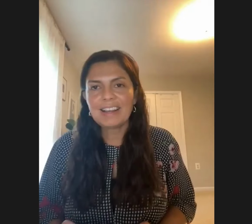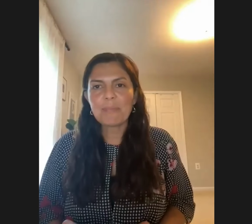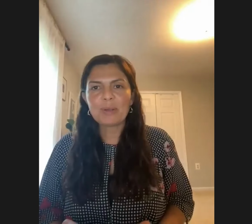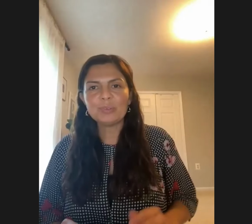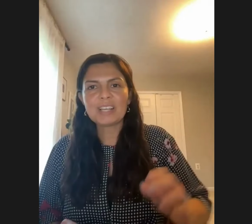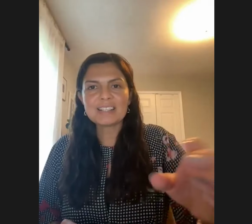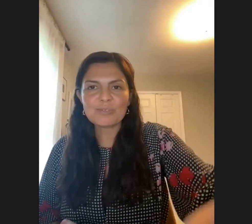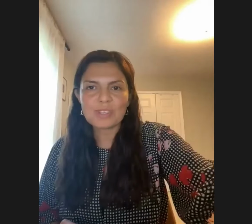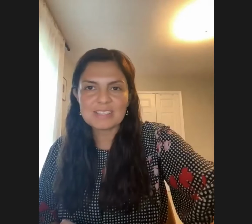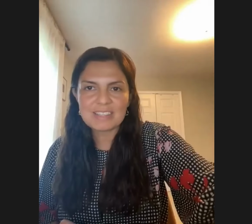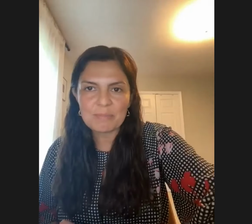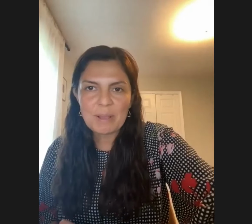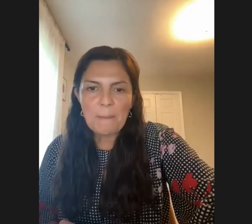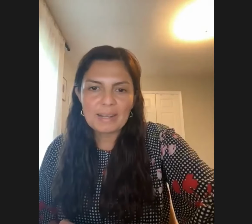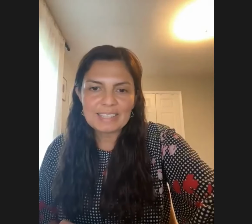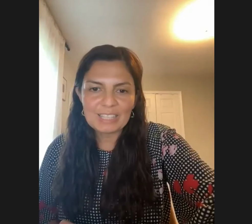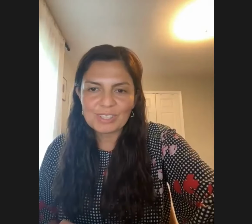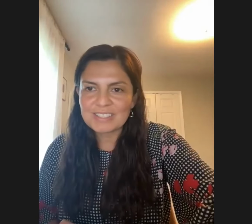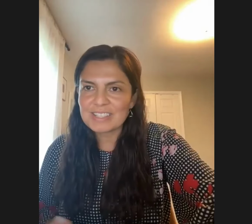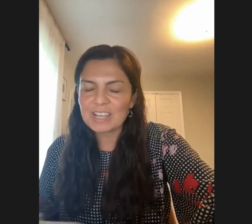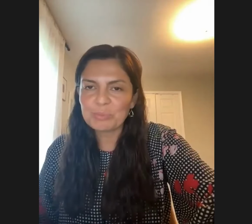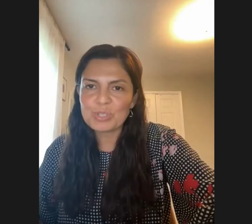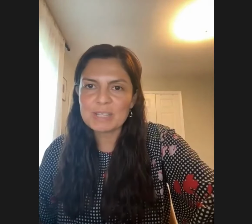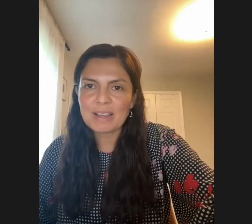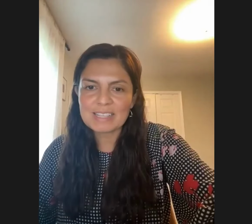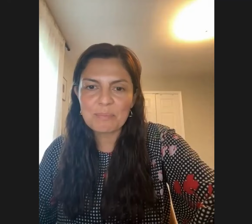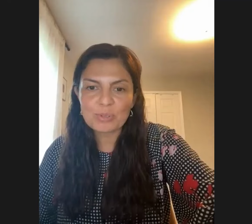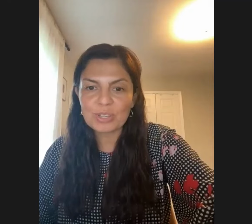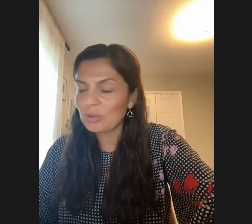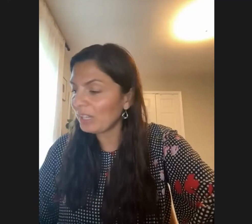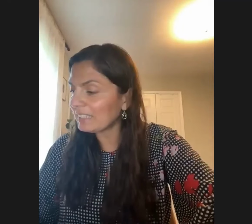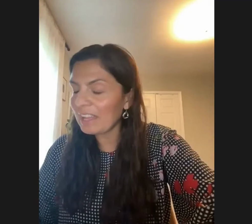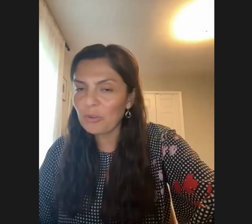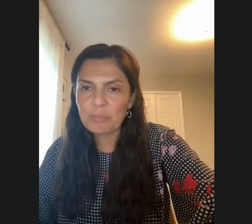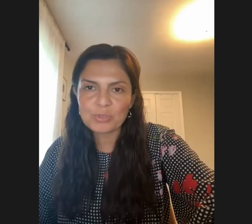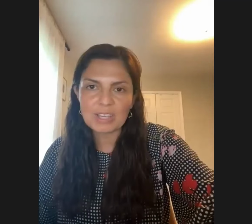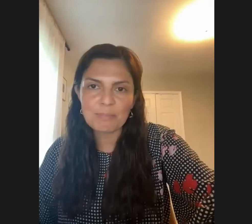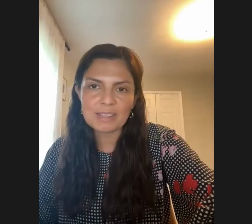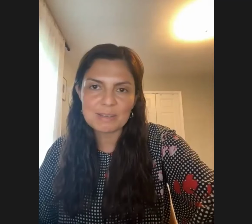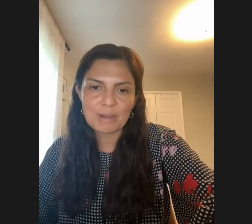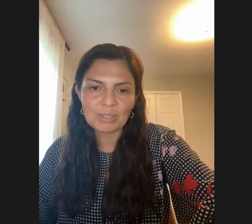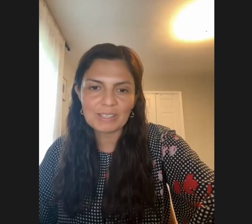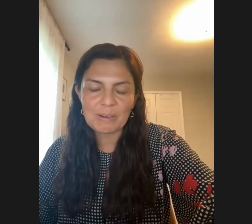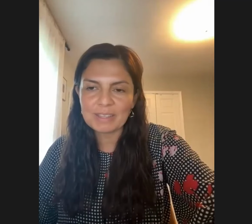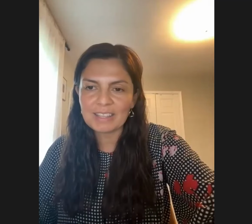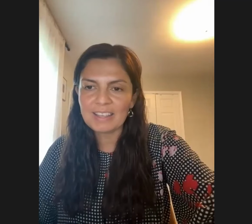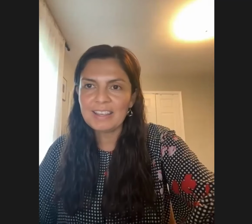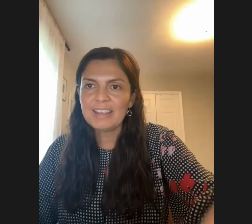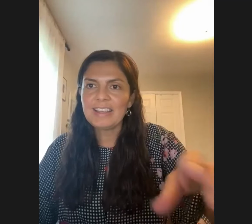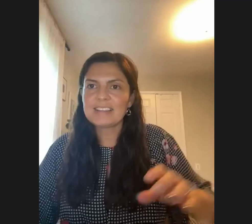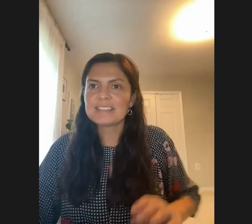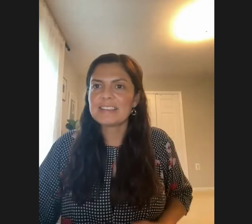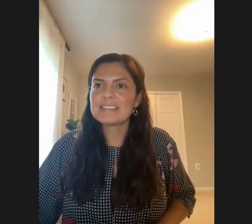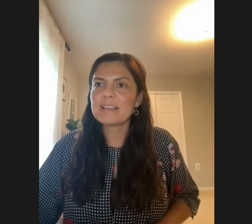panelists' presentations to answer or tackle some of the questions that you are posing via the chat. Thank you so much for continuing to be online, to